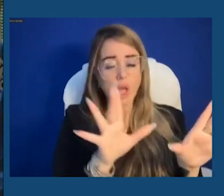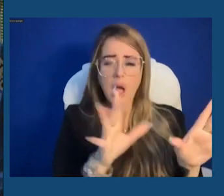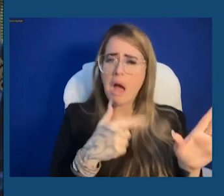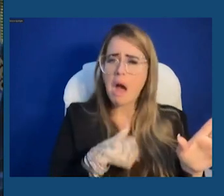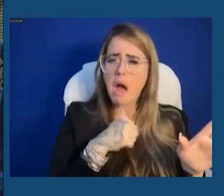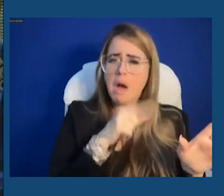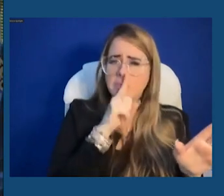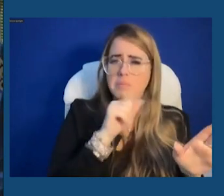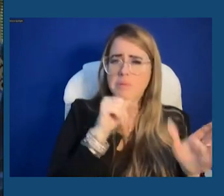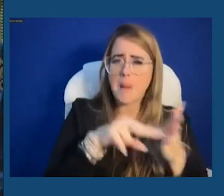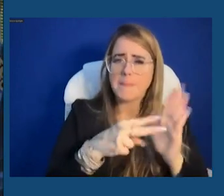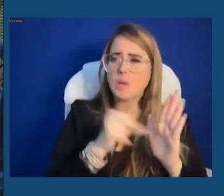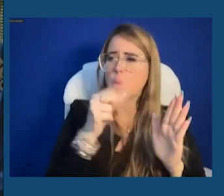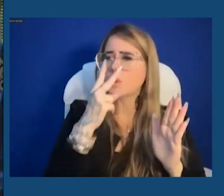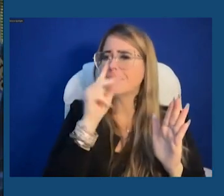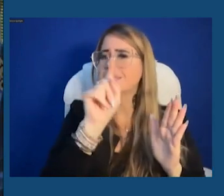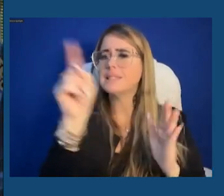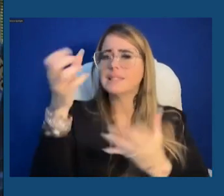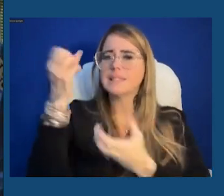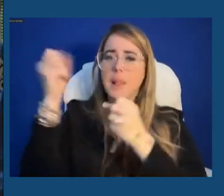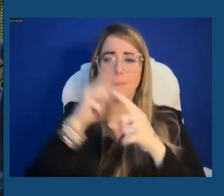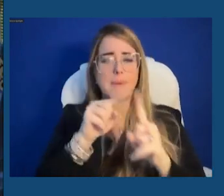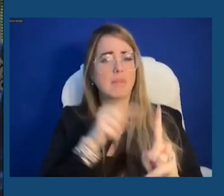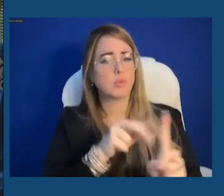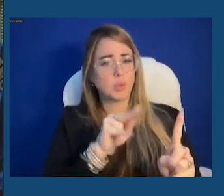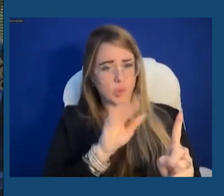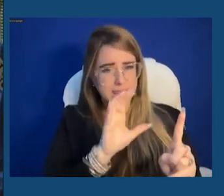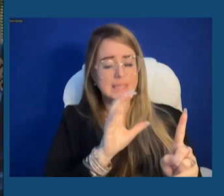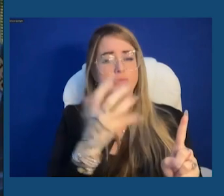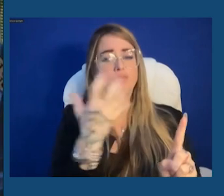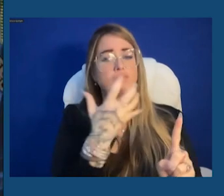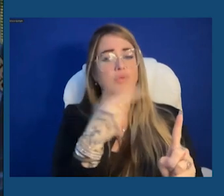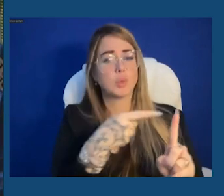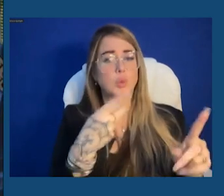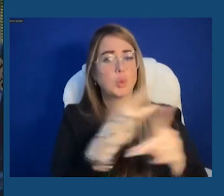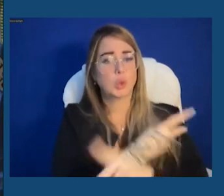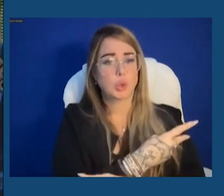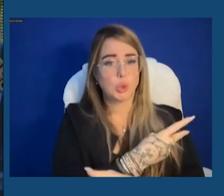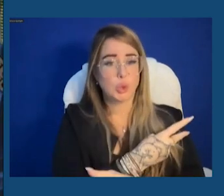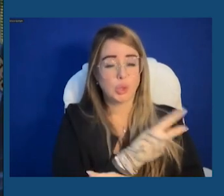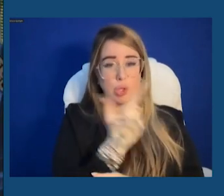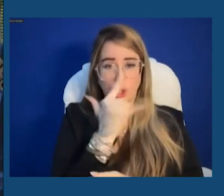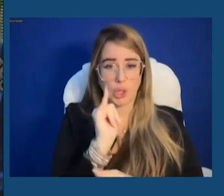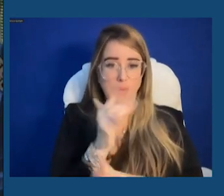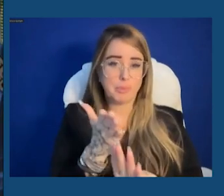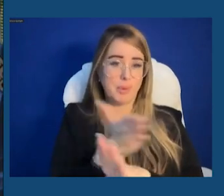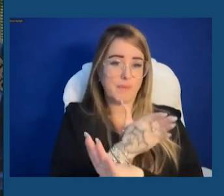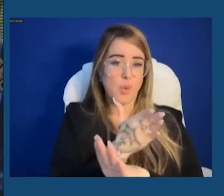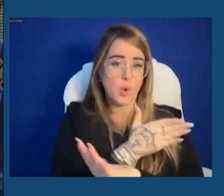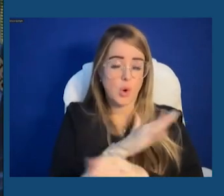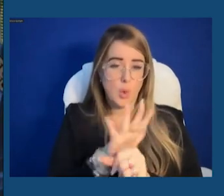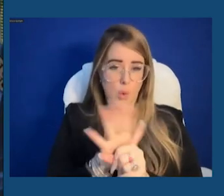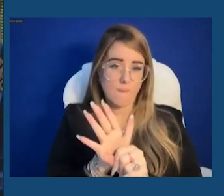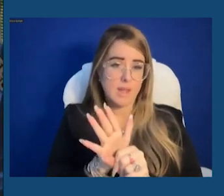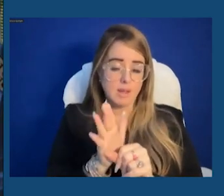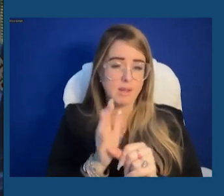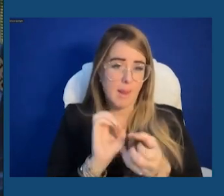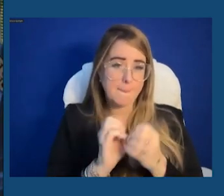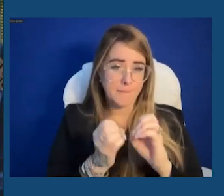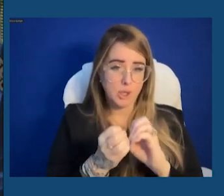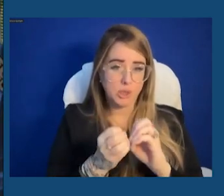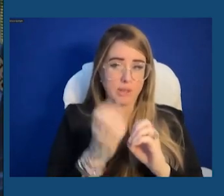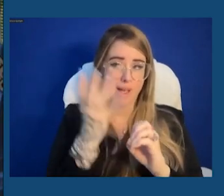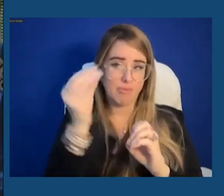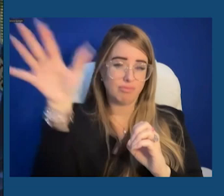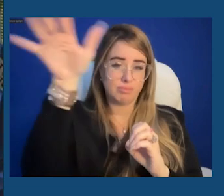not seeing the spike the way we have here in New York. So we're back to pre-pandemic levels outside of New York City. But if you've ever worked